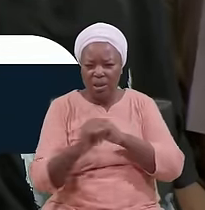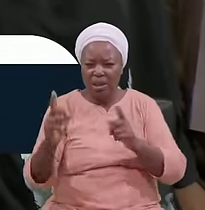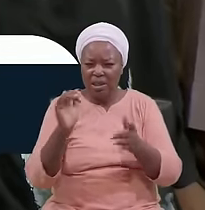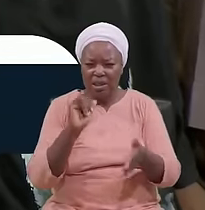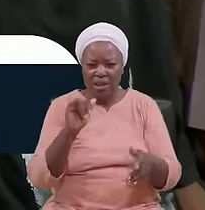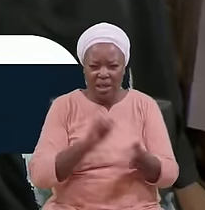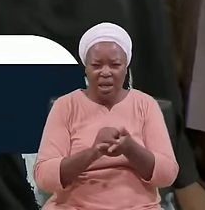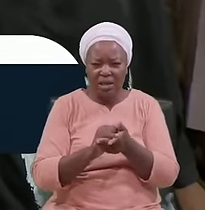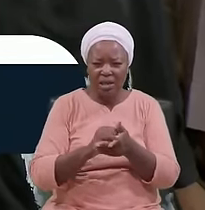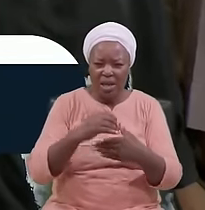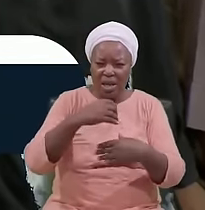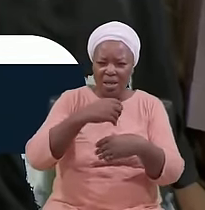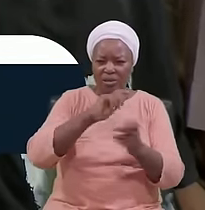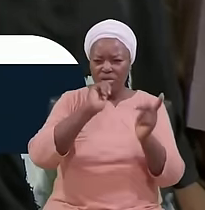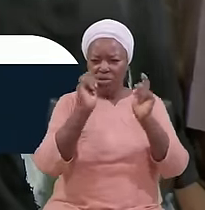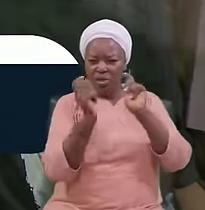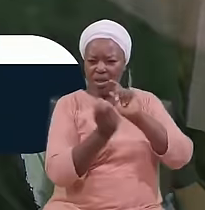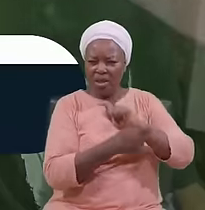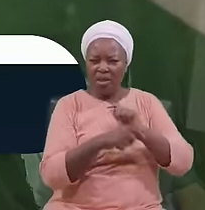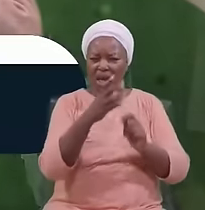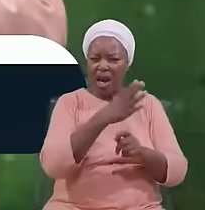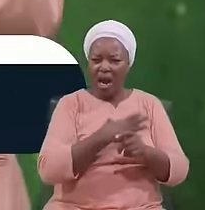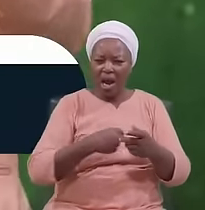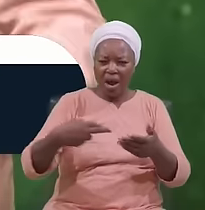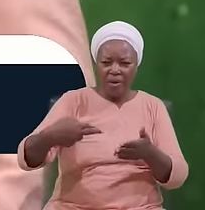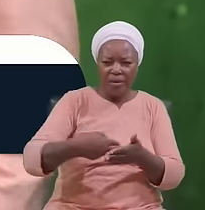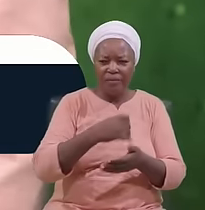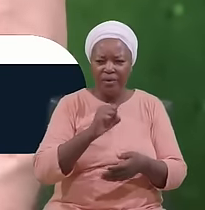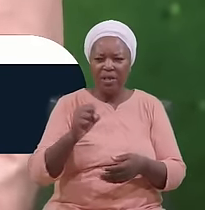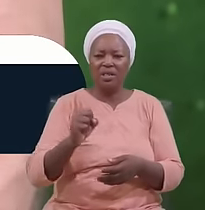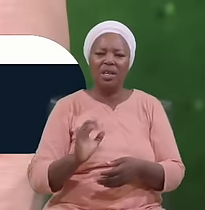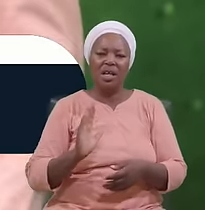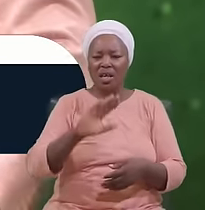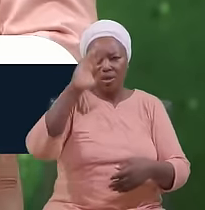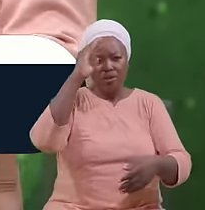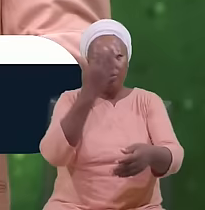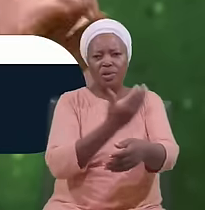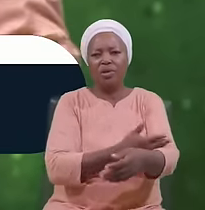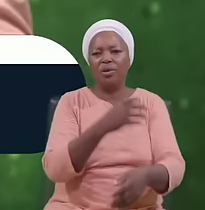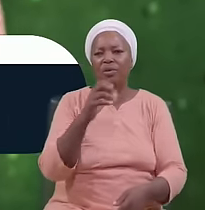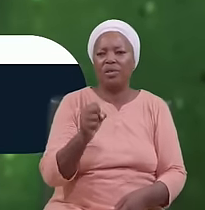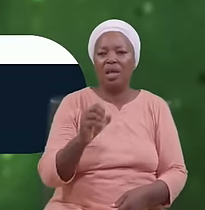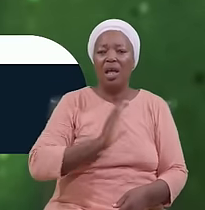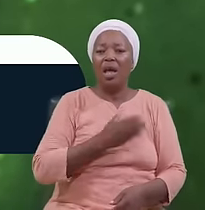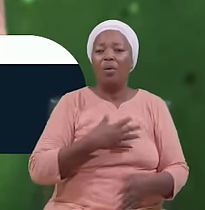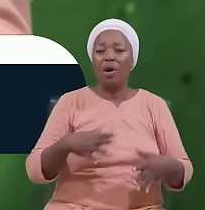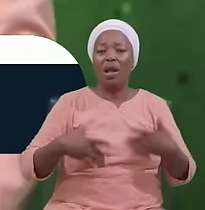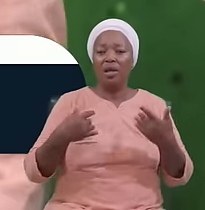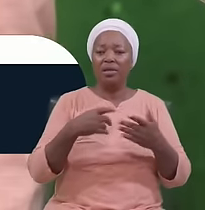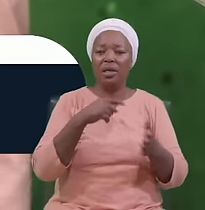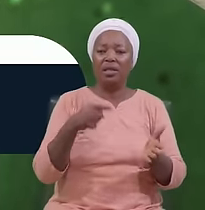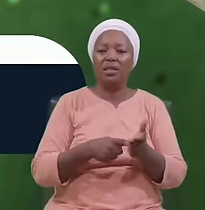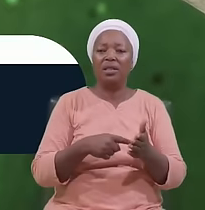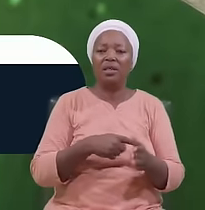resets and refines his sons. our lives this year will